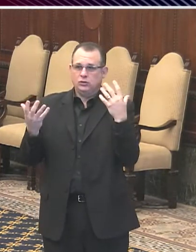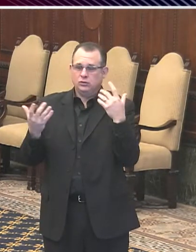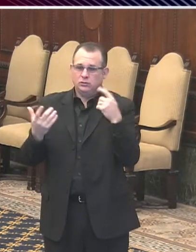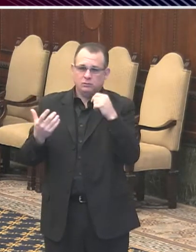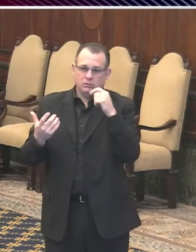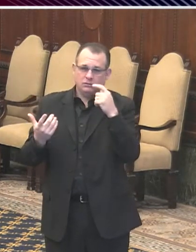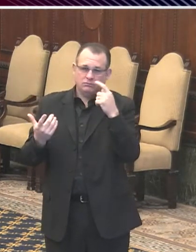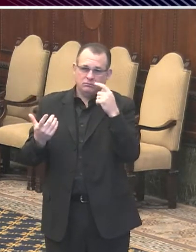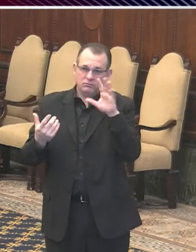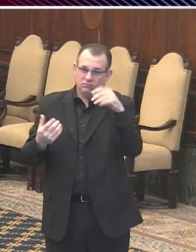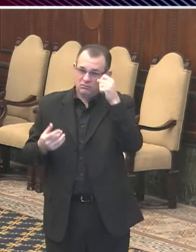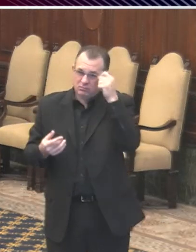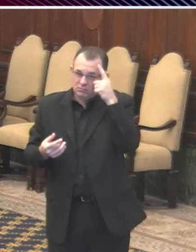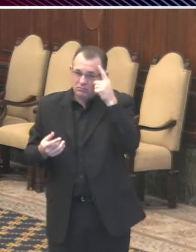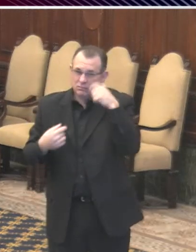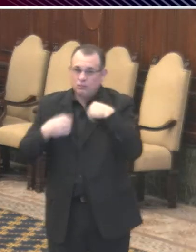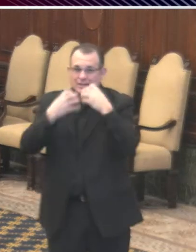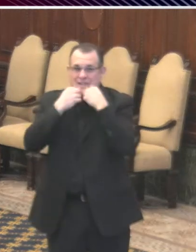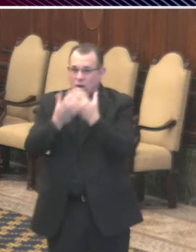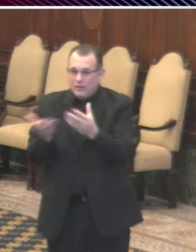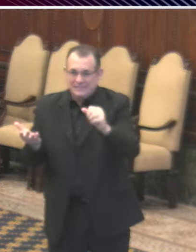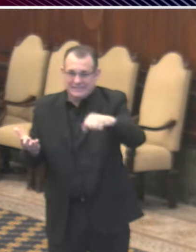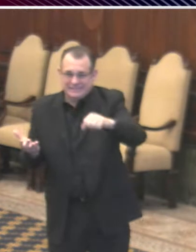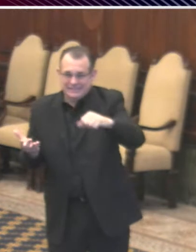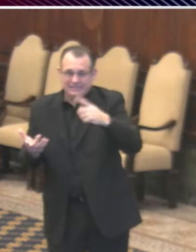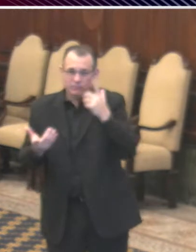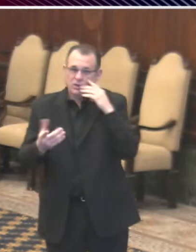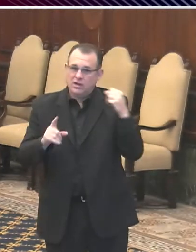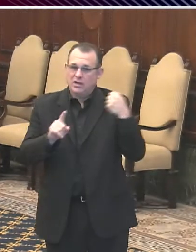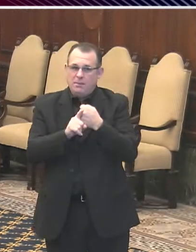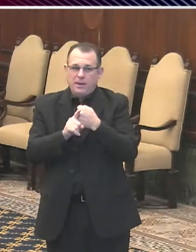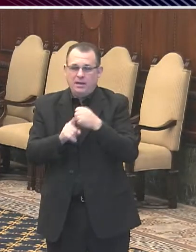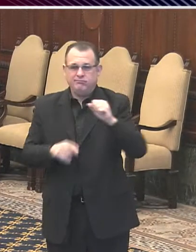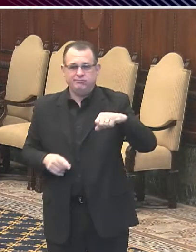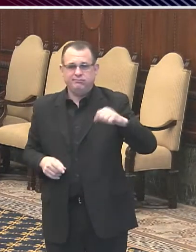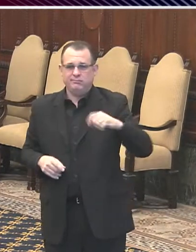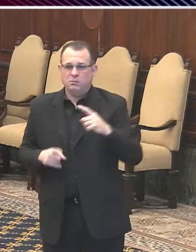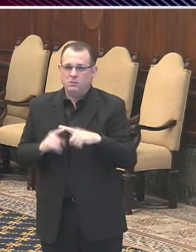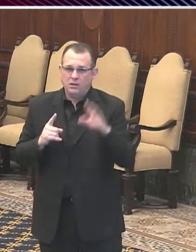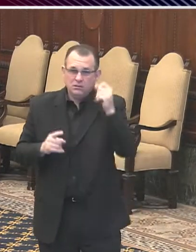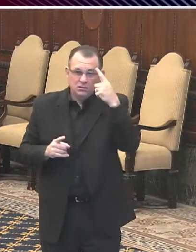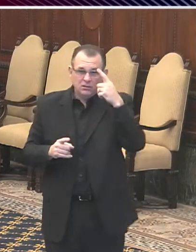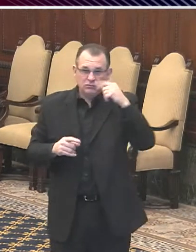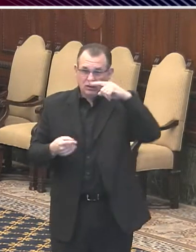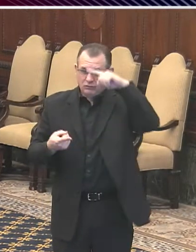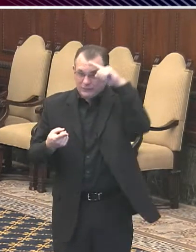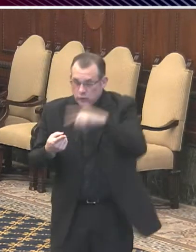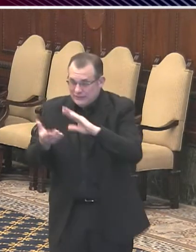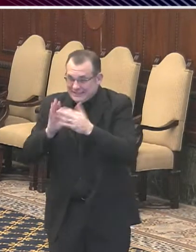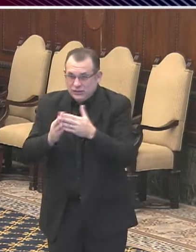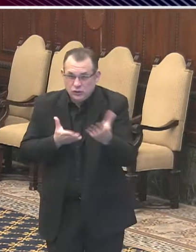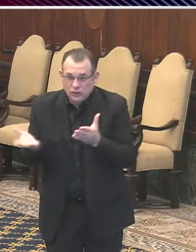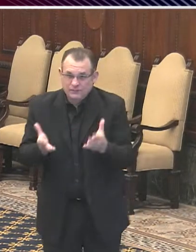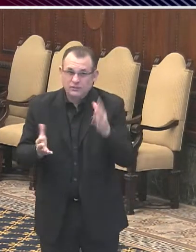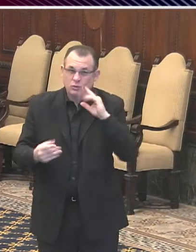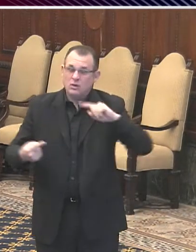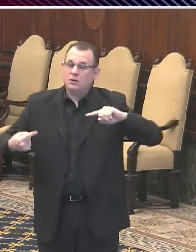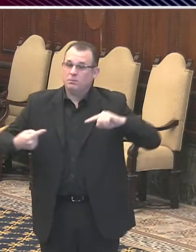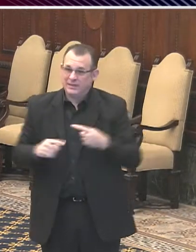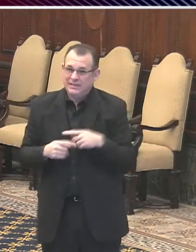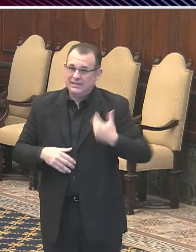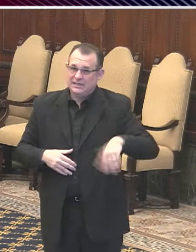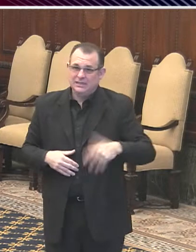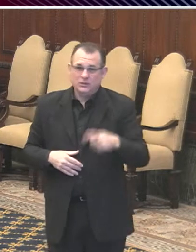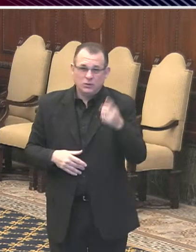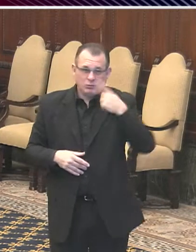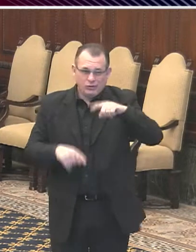expect from their city government. I know full well that any reductions in city services will be painful. You rely on those services. We all